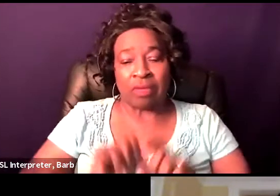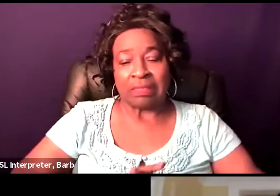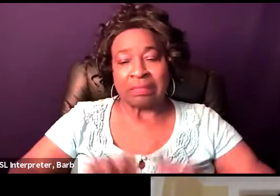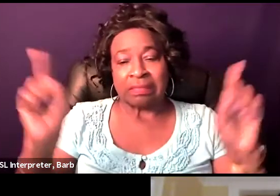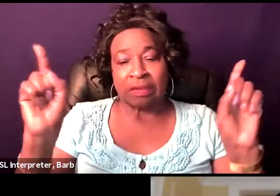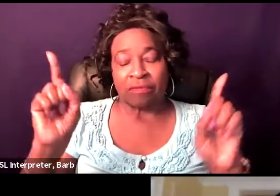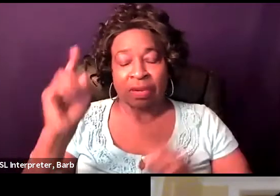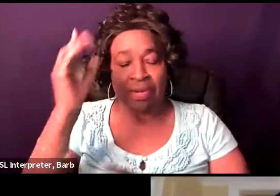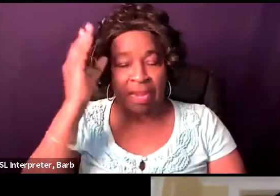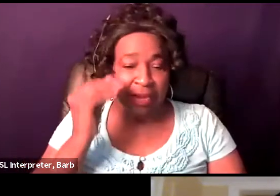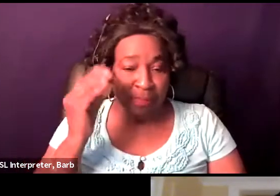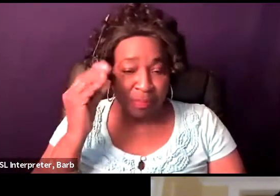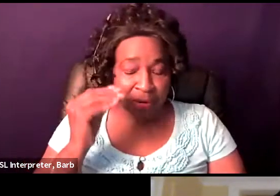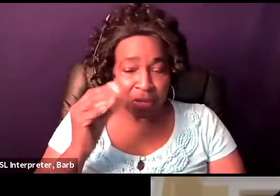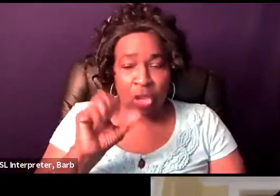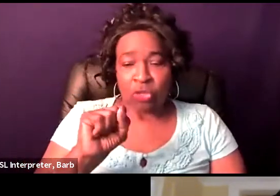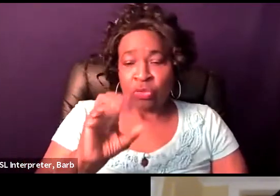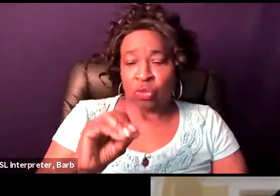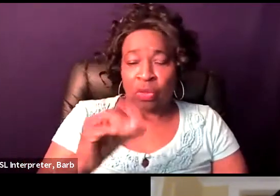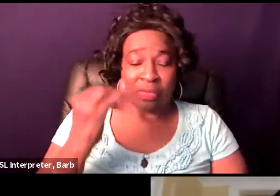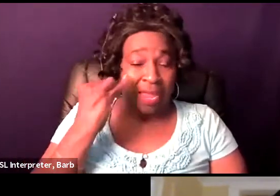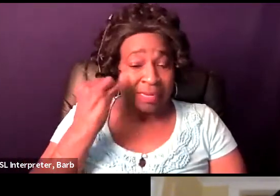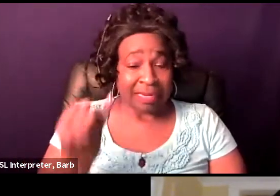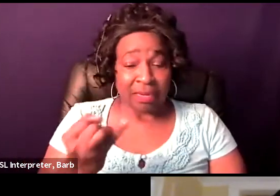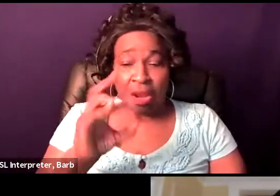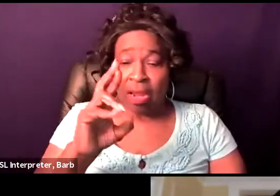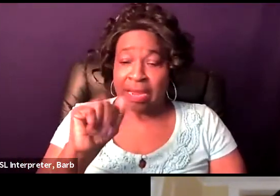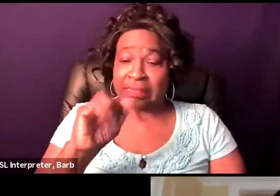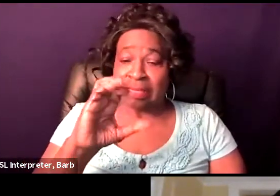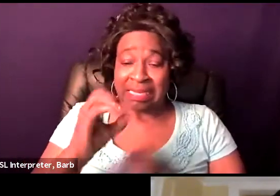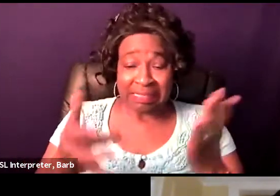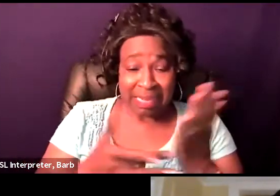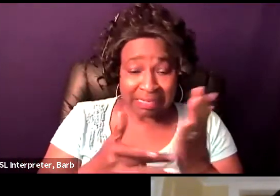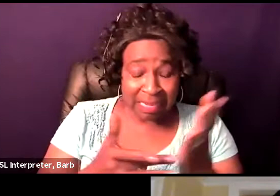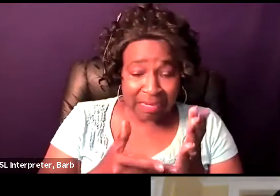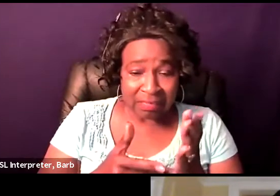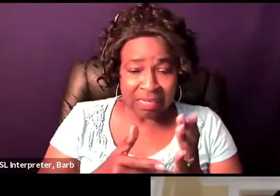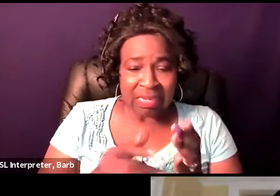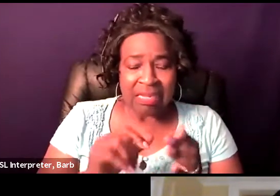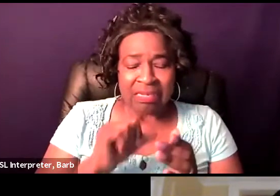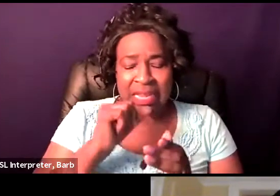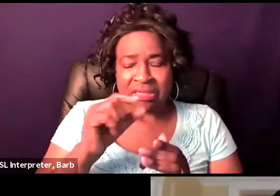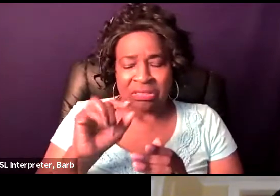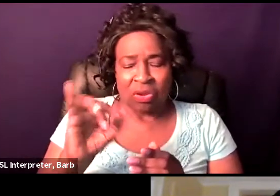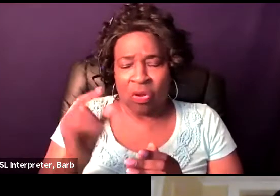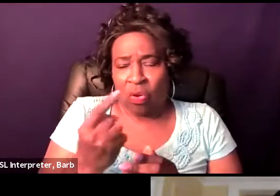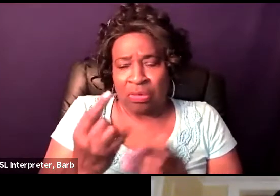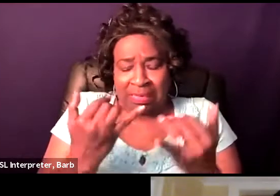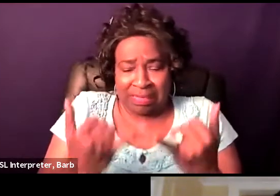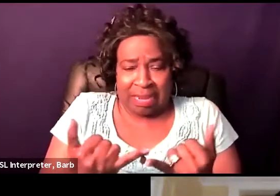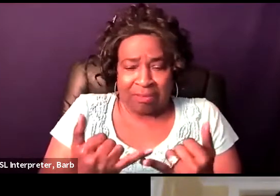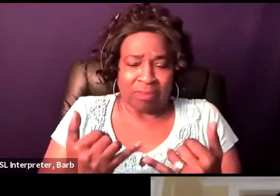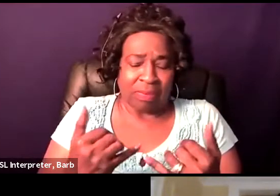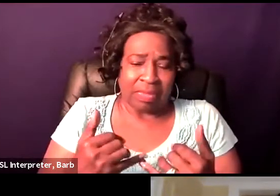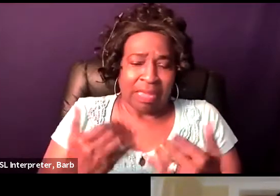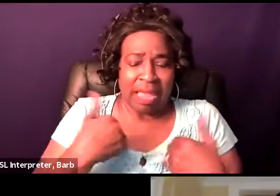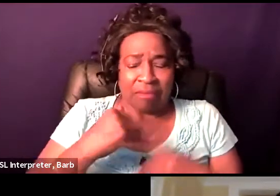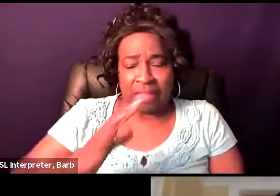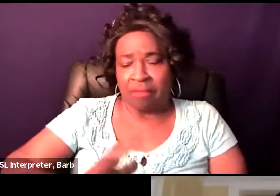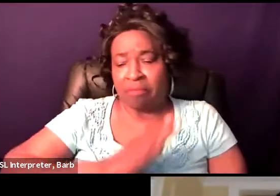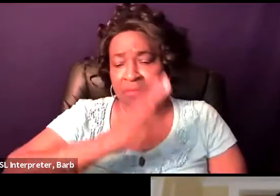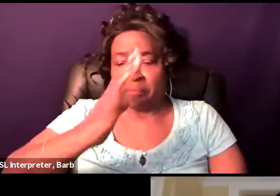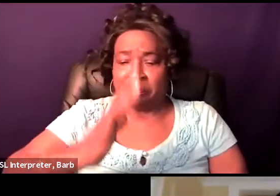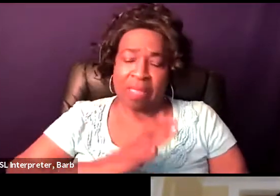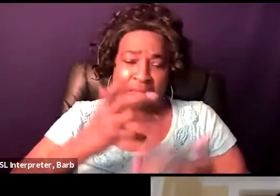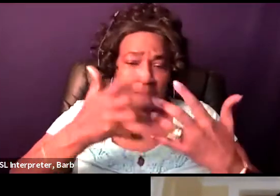so the idea of race as a technology is not just in terms of contemporary emerging fancy, you know, automation.